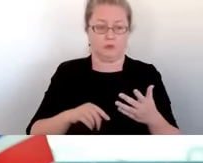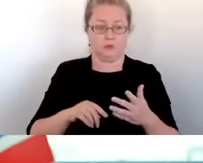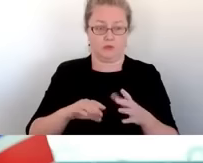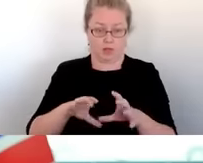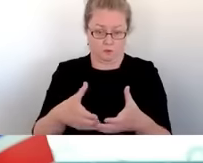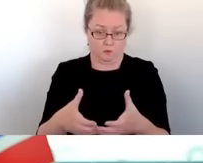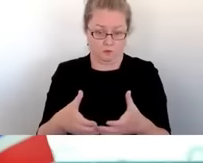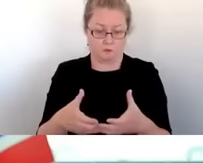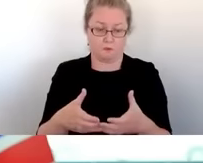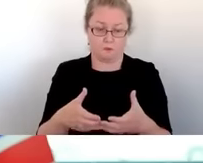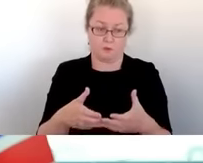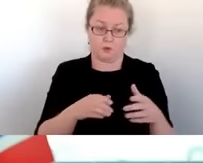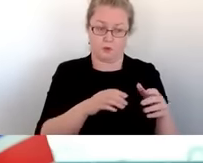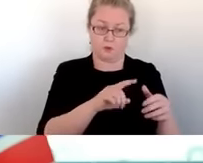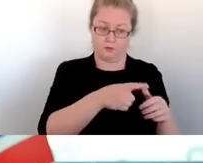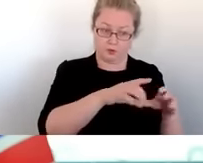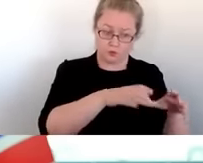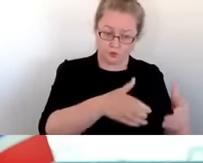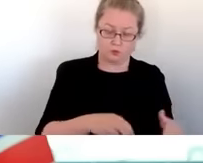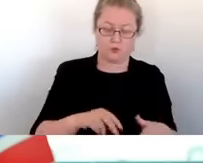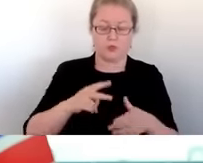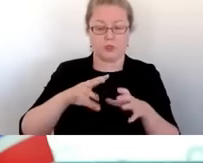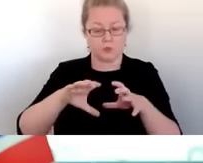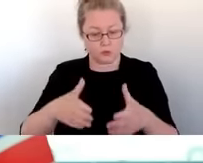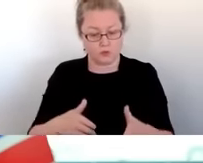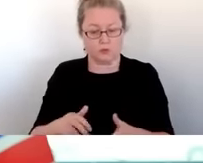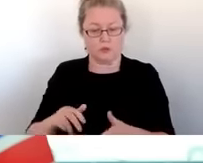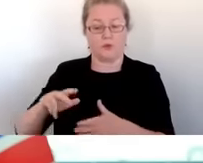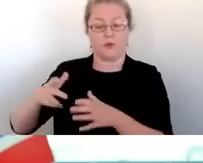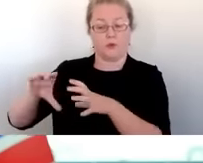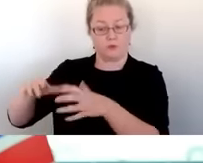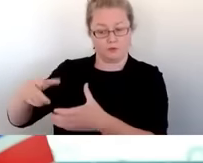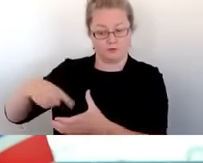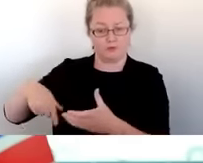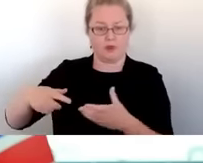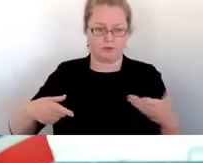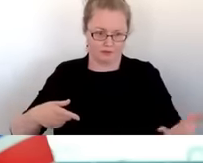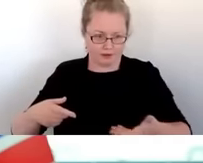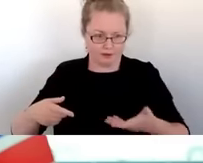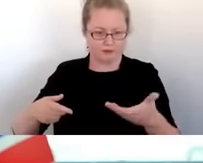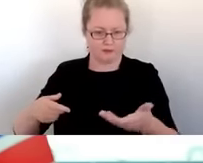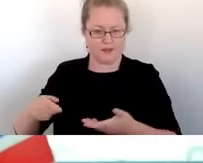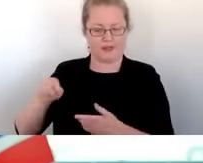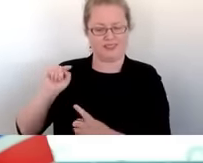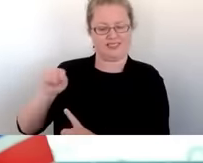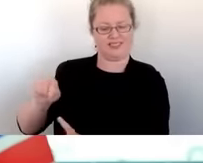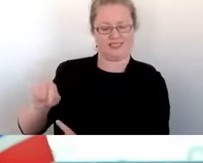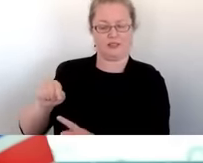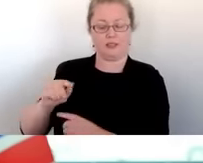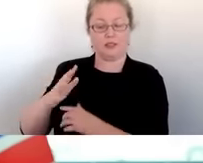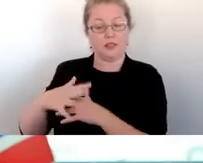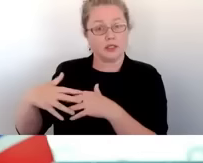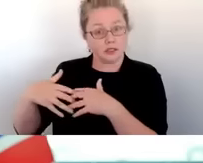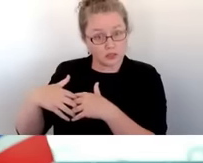to. That's the second high priority group that will be invited as a priority for the